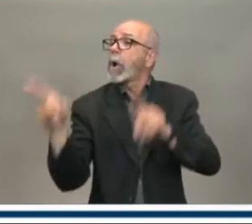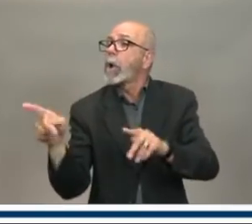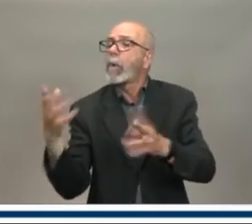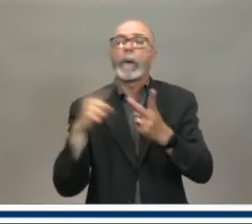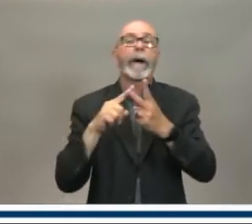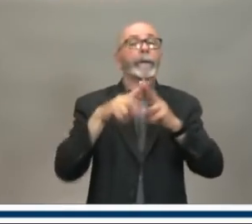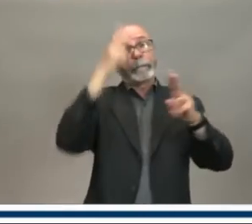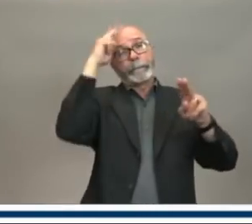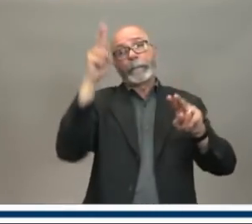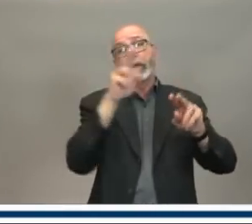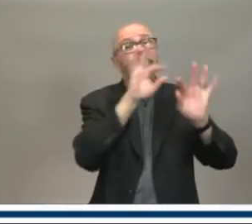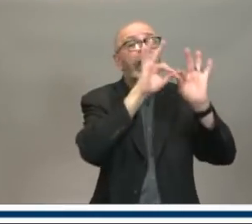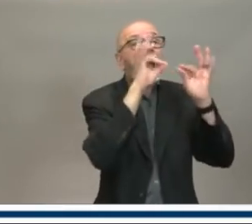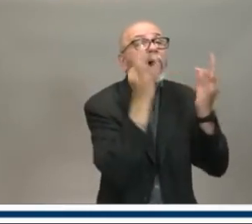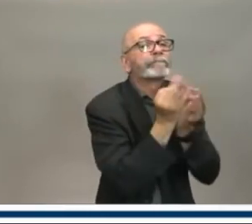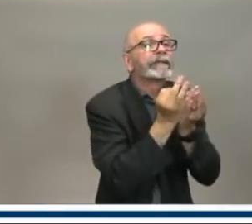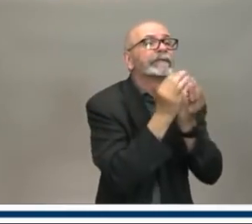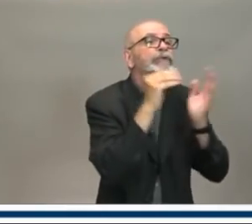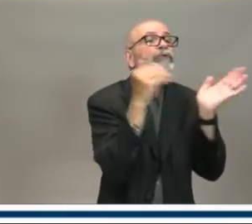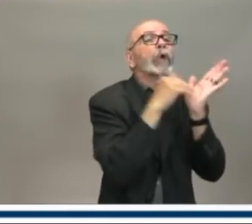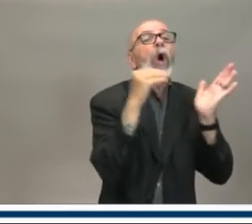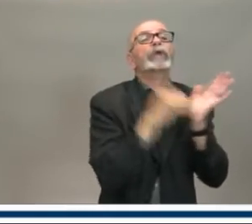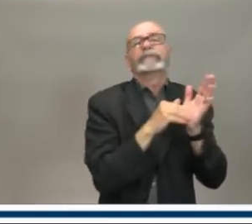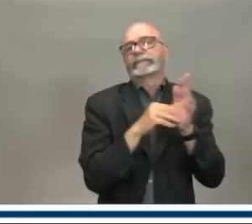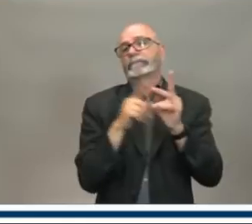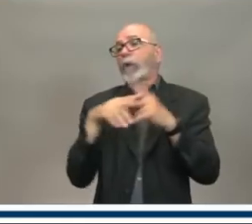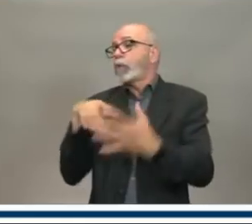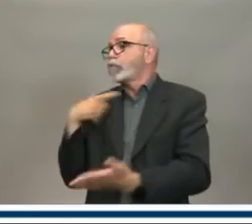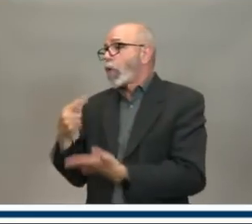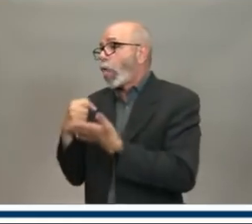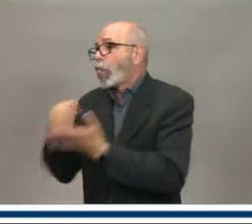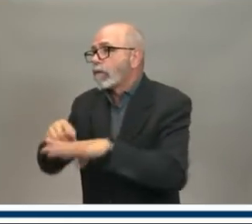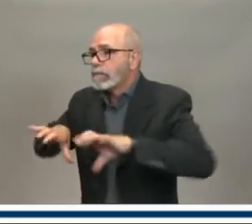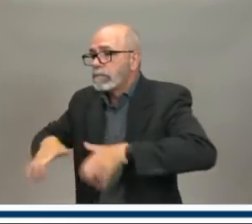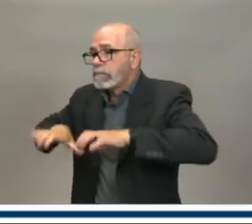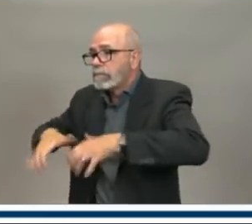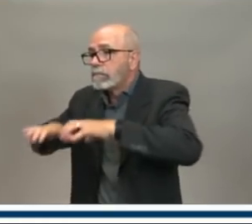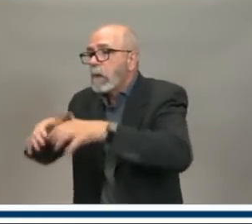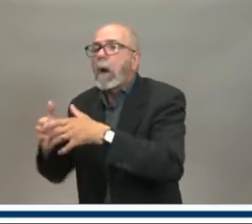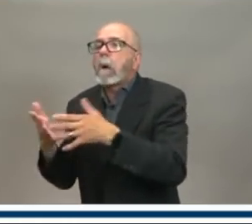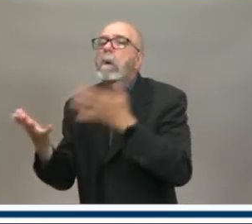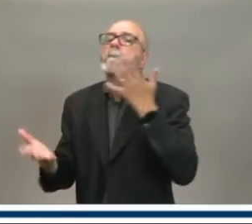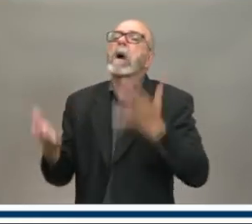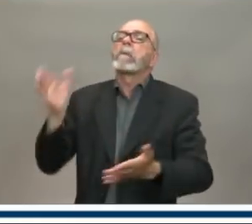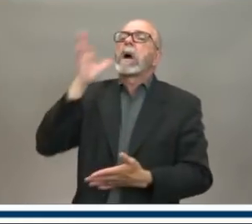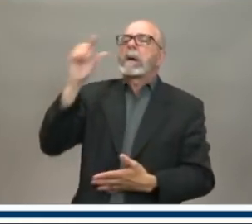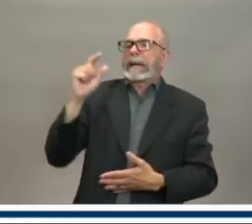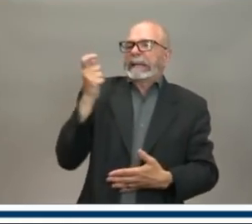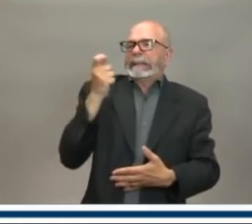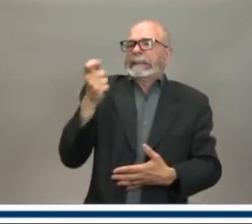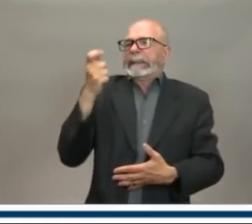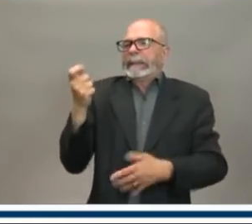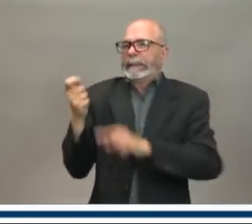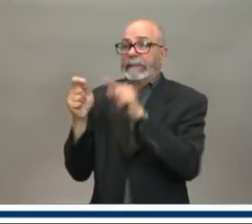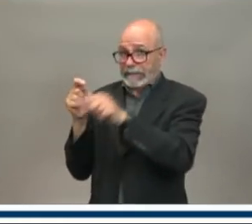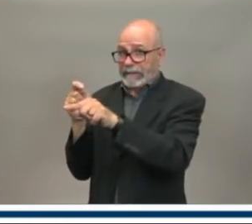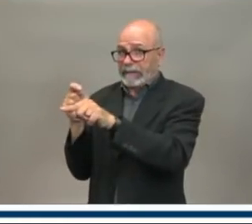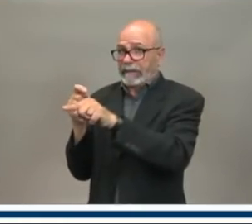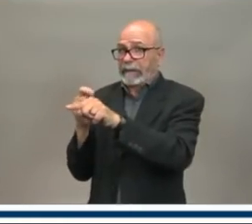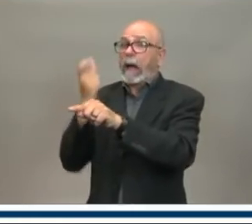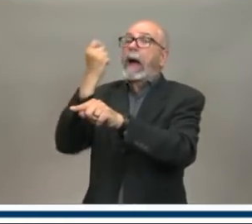it's from a family doctor or a physiotherapist. They may actually, because of that close face-to-face encounter as they're providing